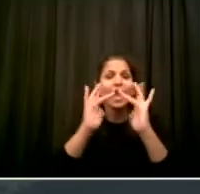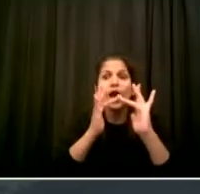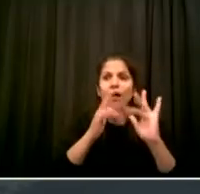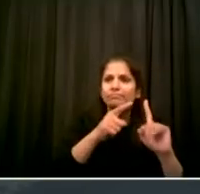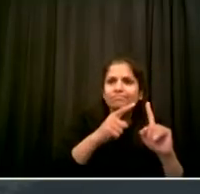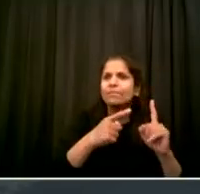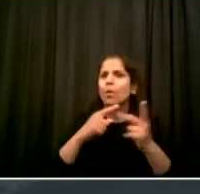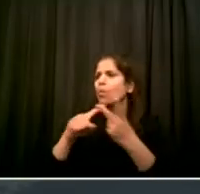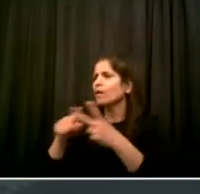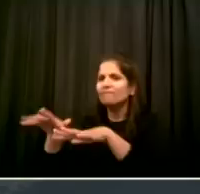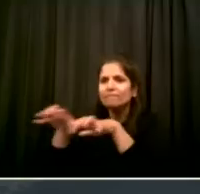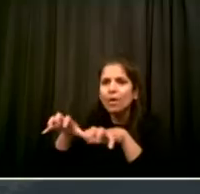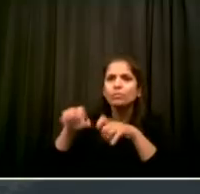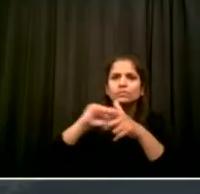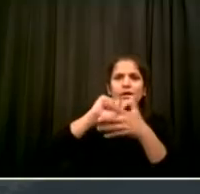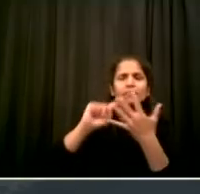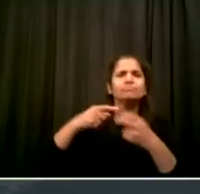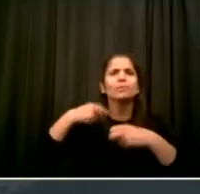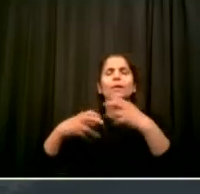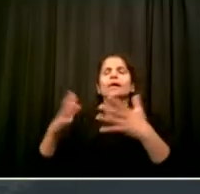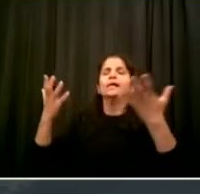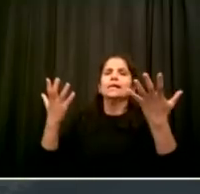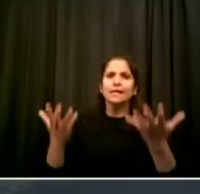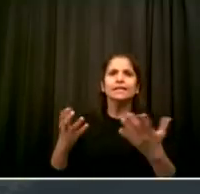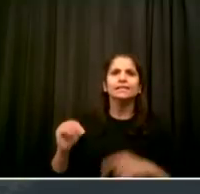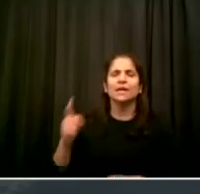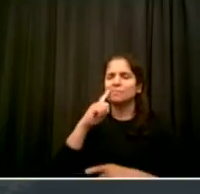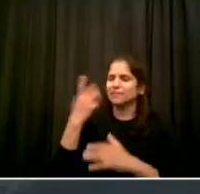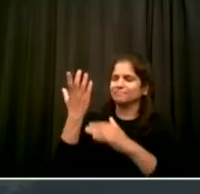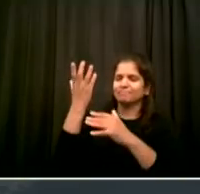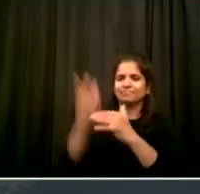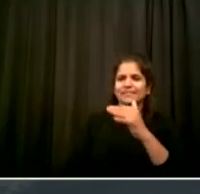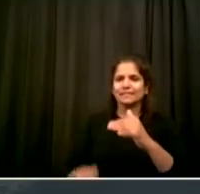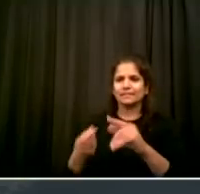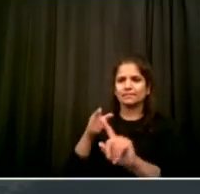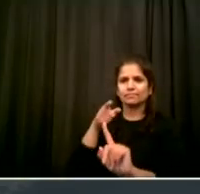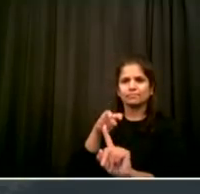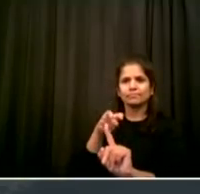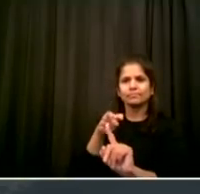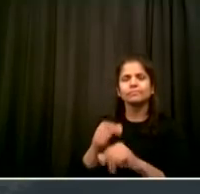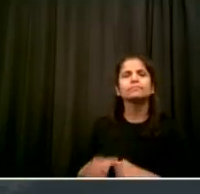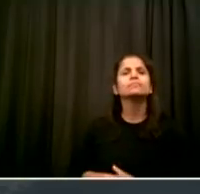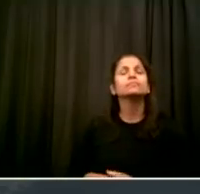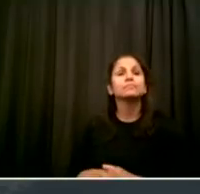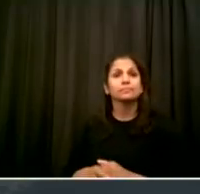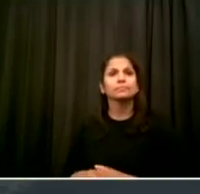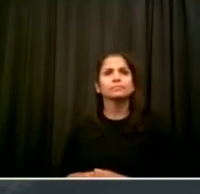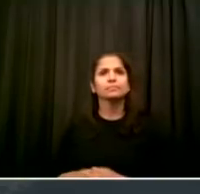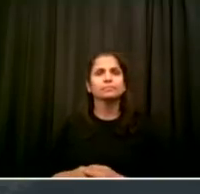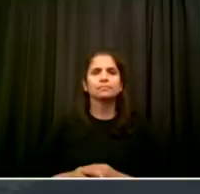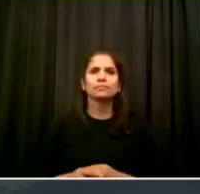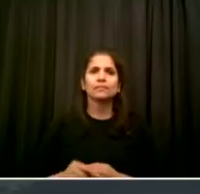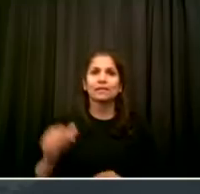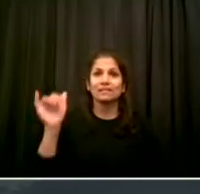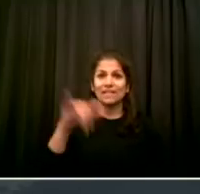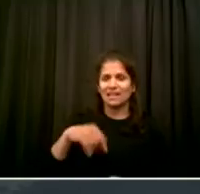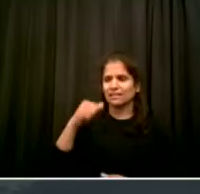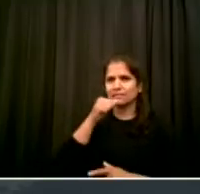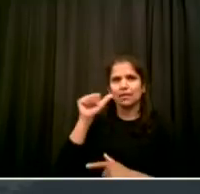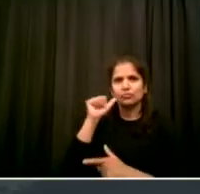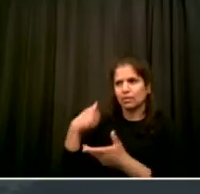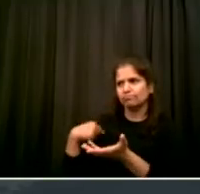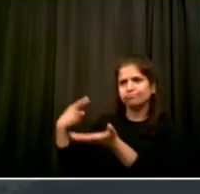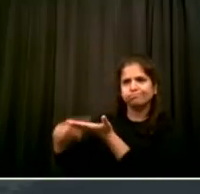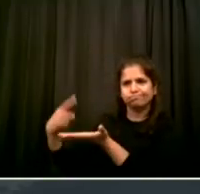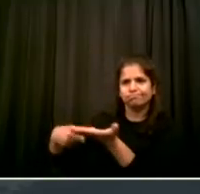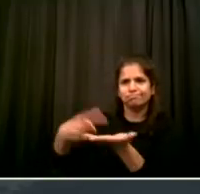our greatness and has helped make these companies great. So a very, very inspiring conversation. Everyone's thinking safety first. Everyone wants to go through